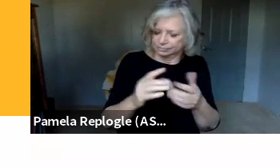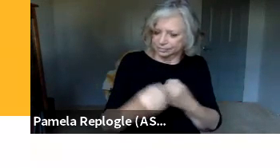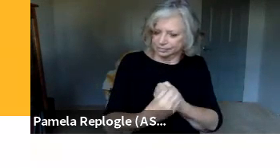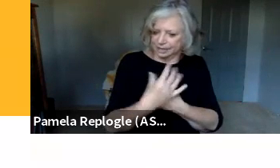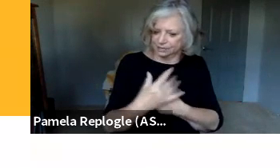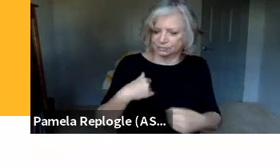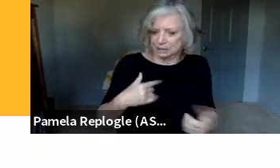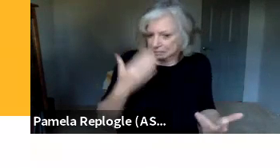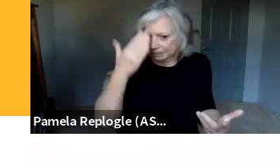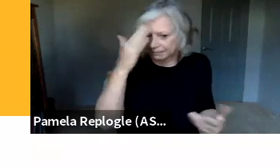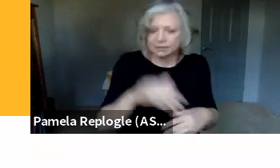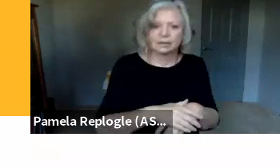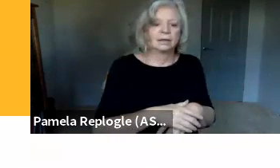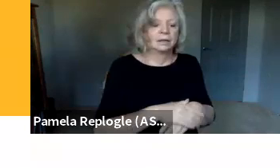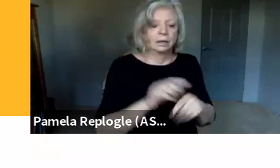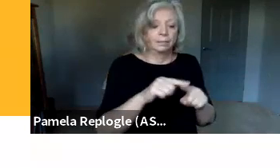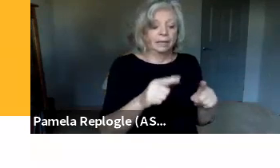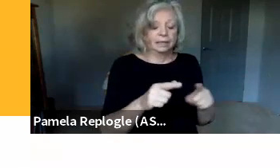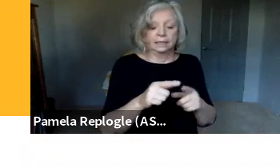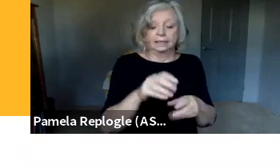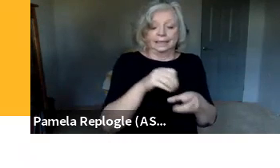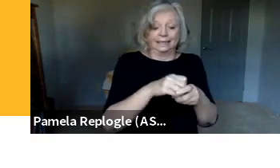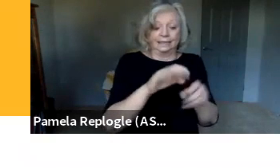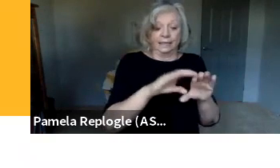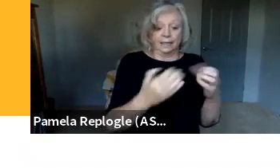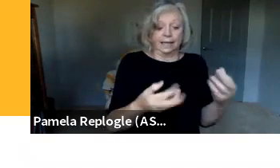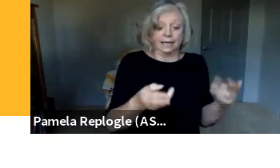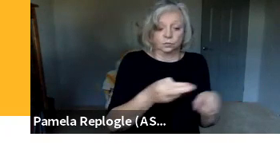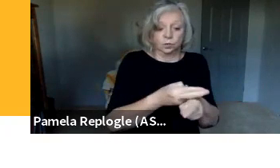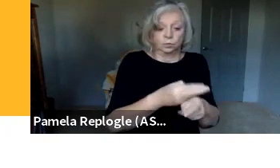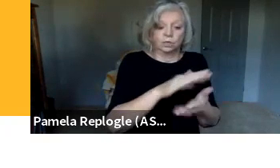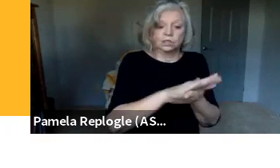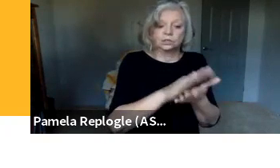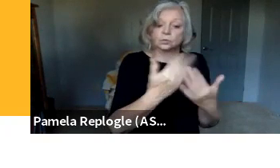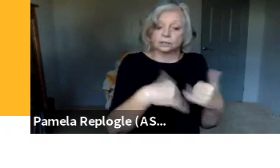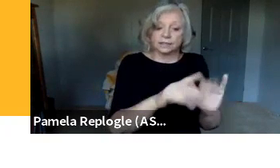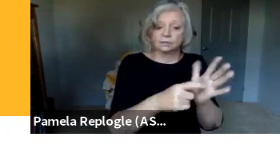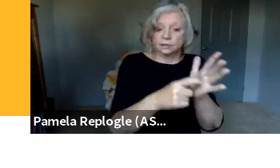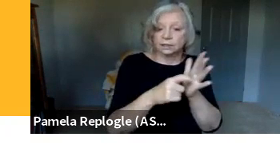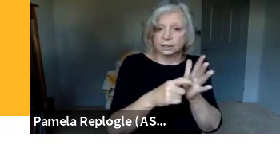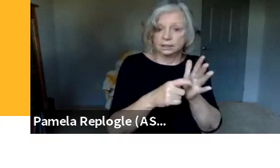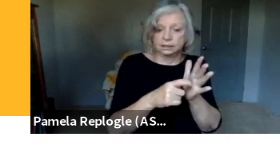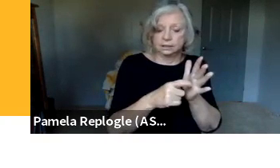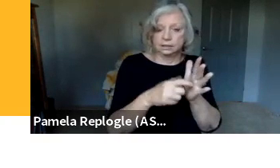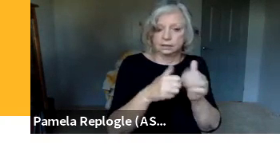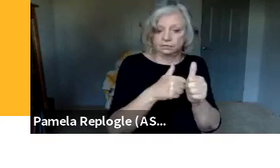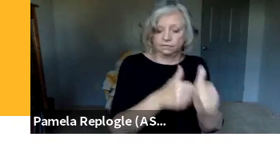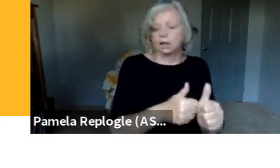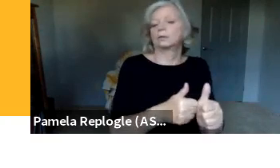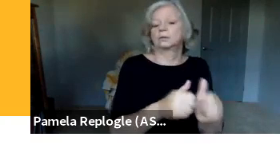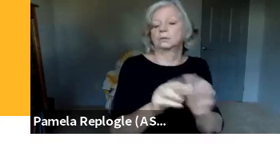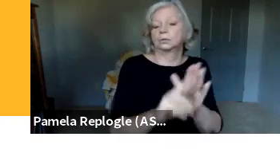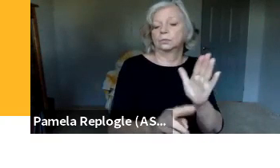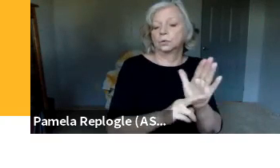Actually, for the physical distancing within the classroom, schools still need to follow the school reopening guidance until that guidance